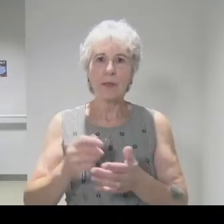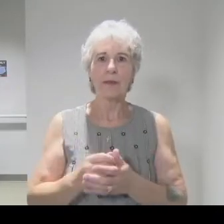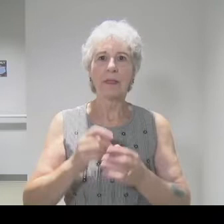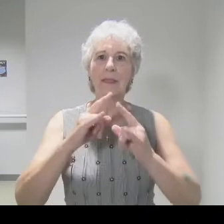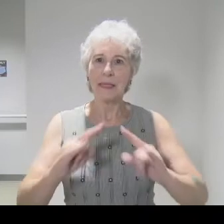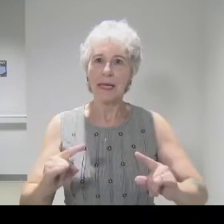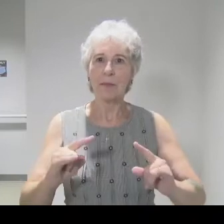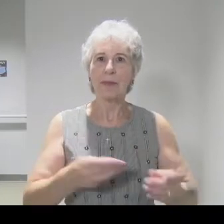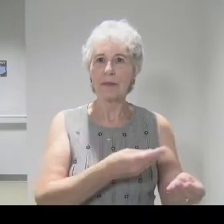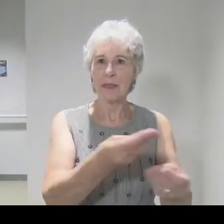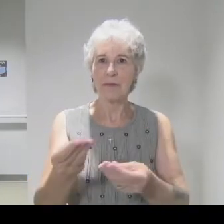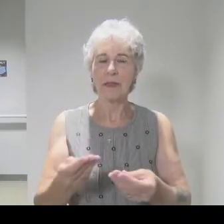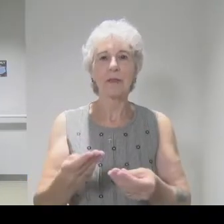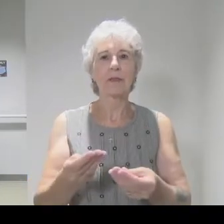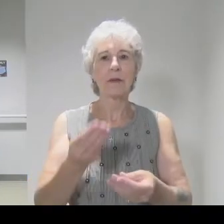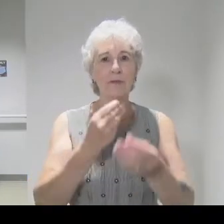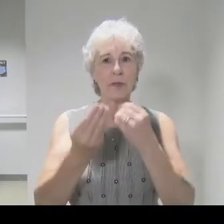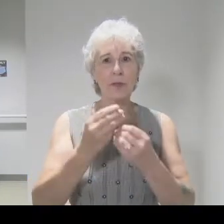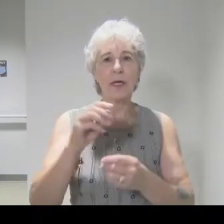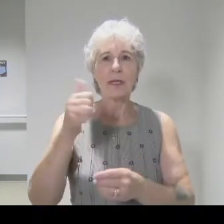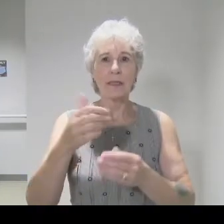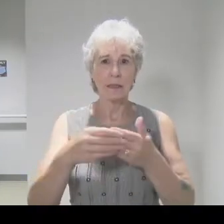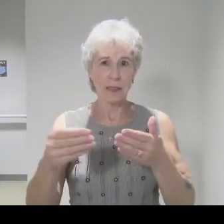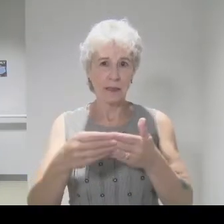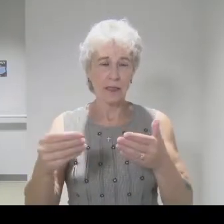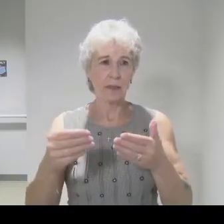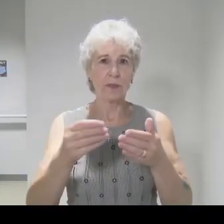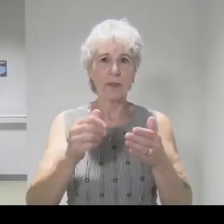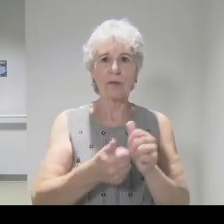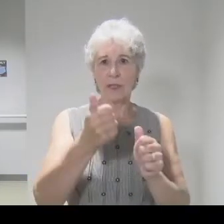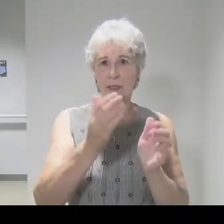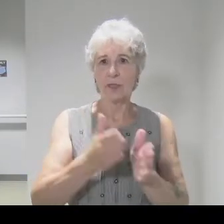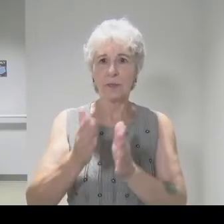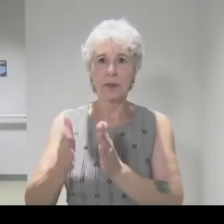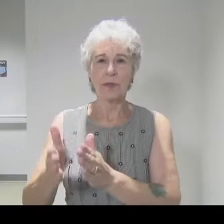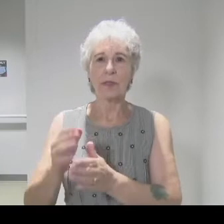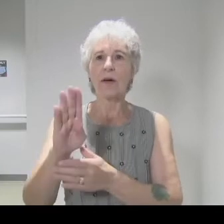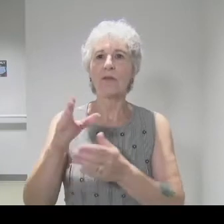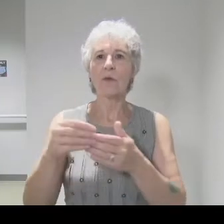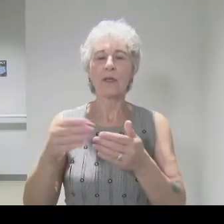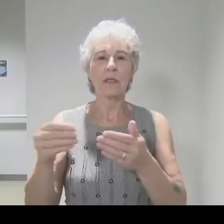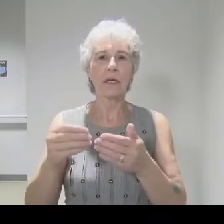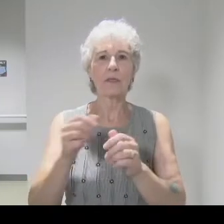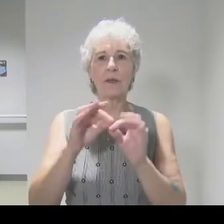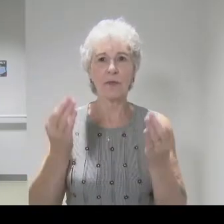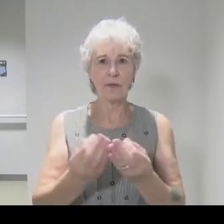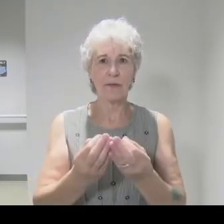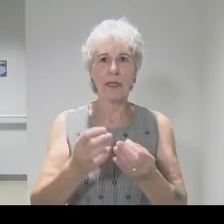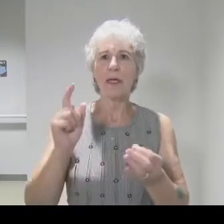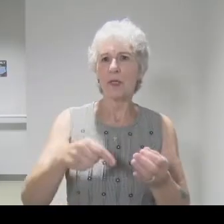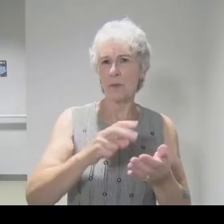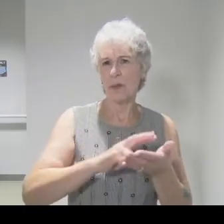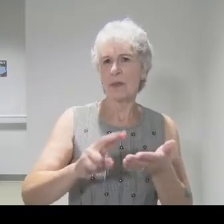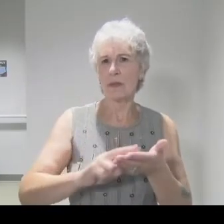us. It is $10 per person. We're capping it off at $40 for a family, and we do need you to sign up for that so they know exactly